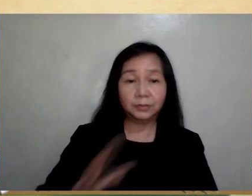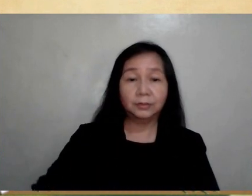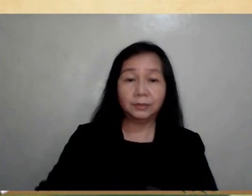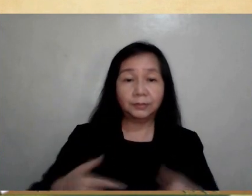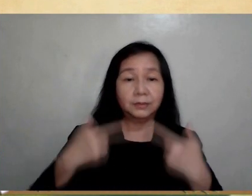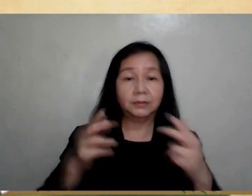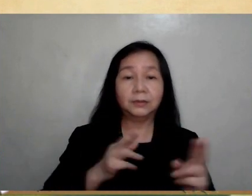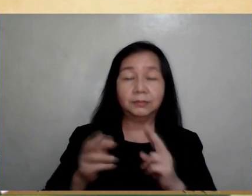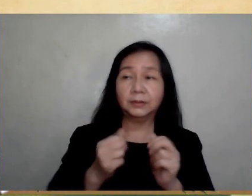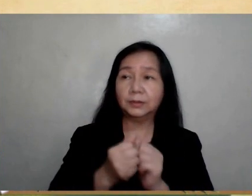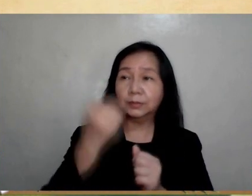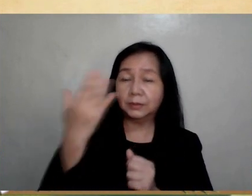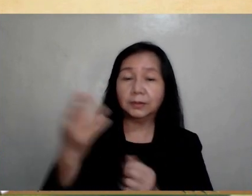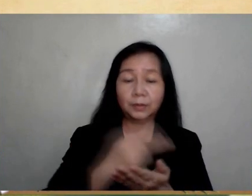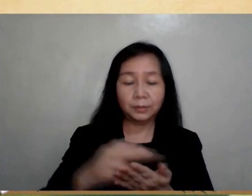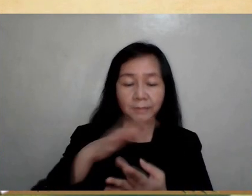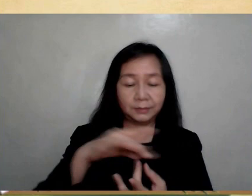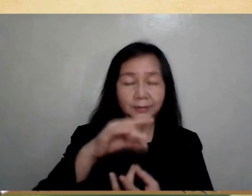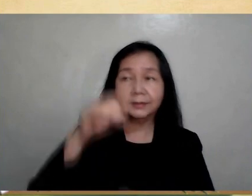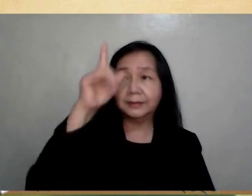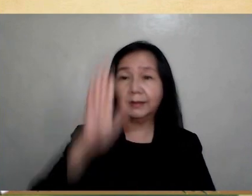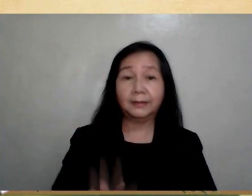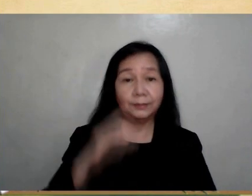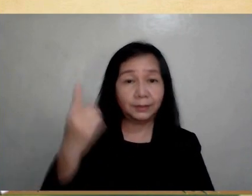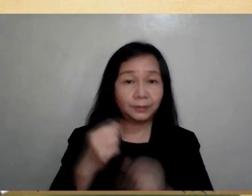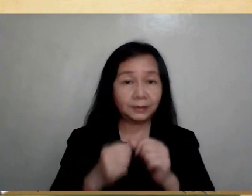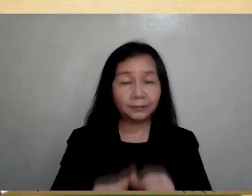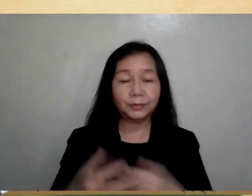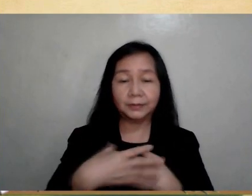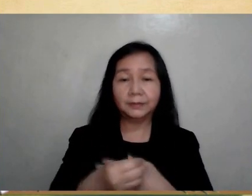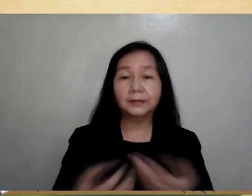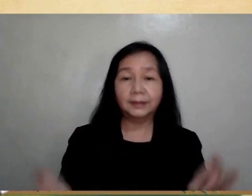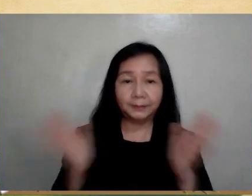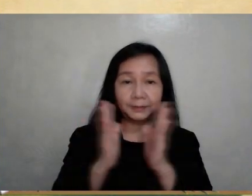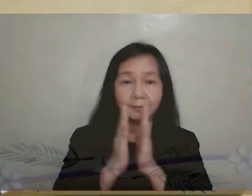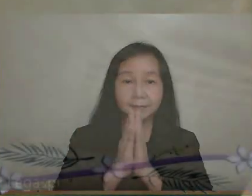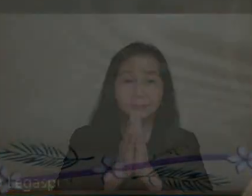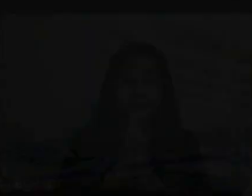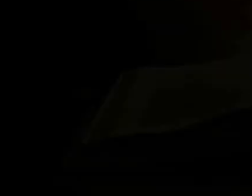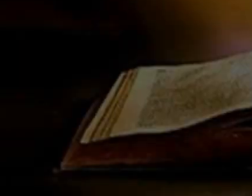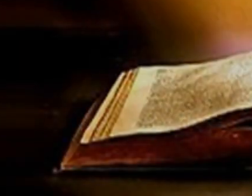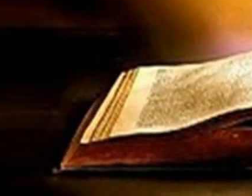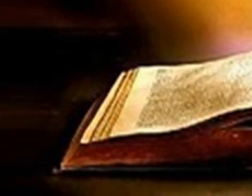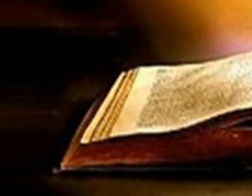reigns with you in the unity of the Holy Spirit, God forever and ever. Amen.